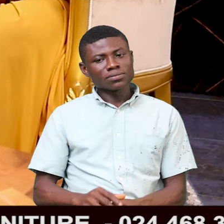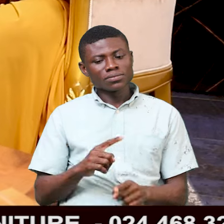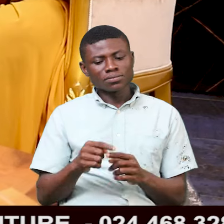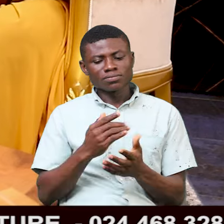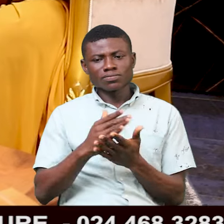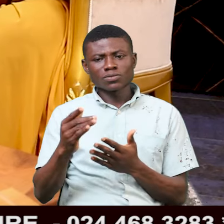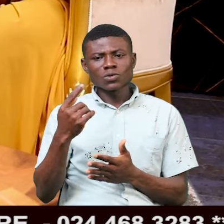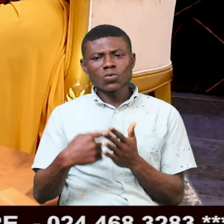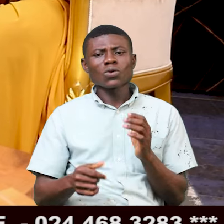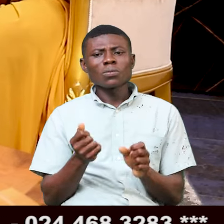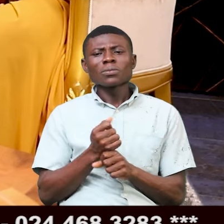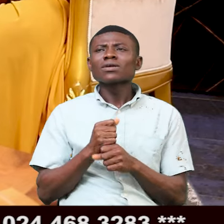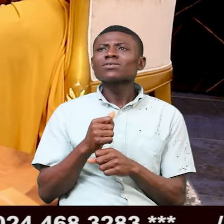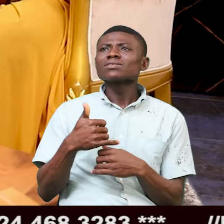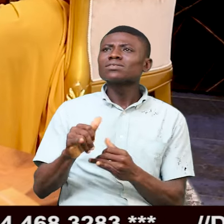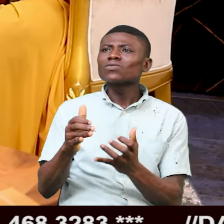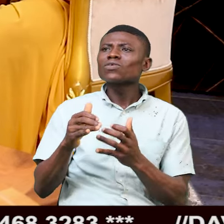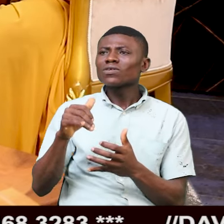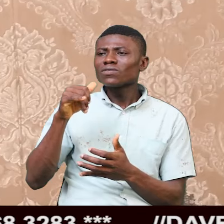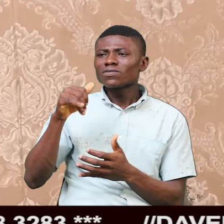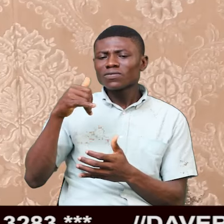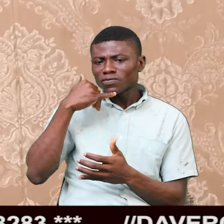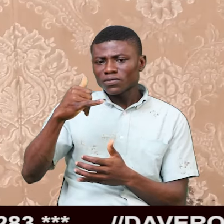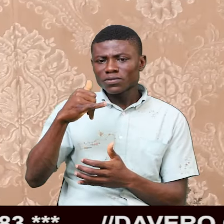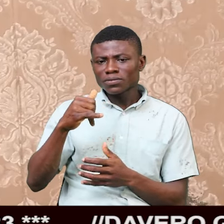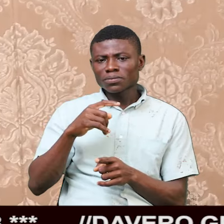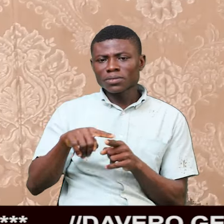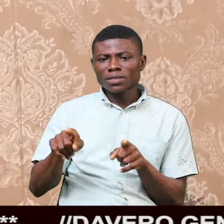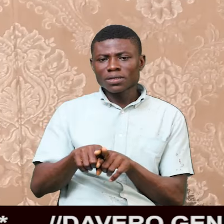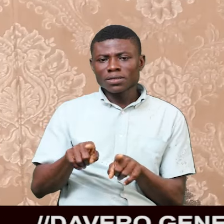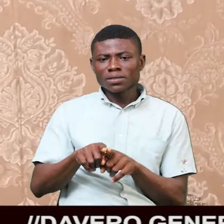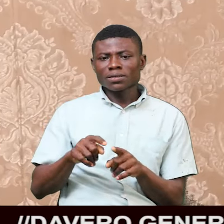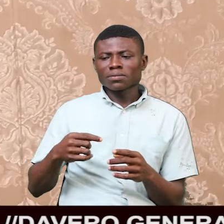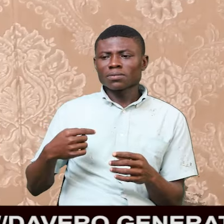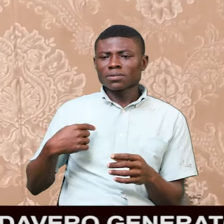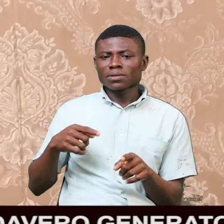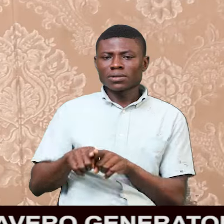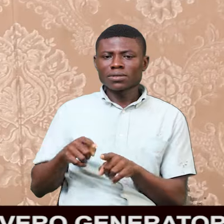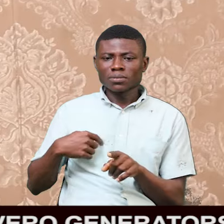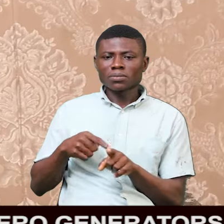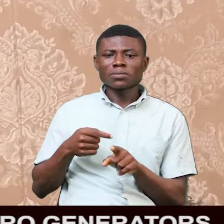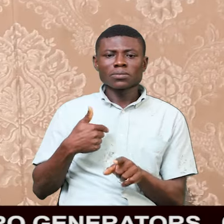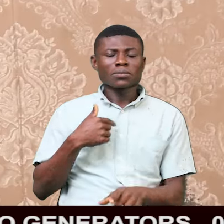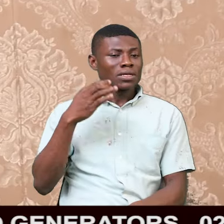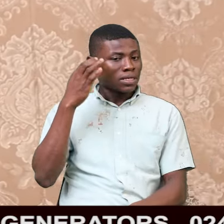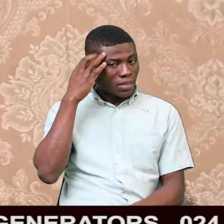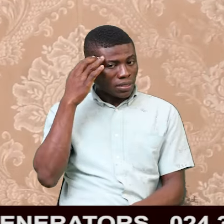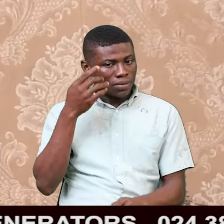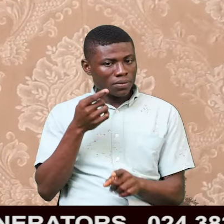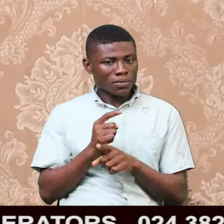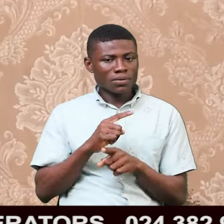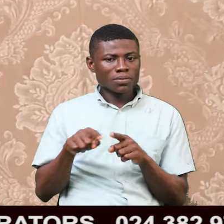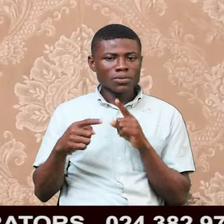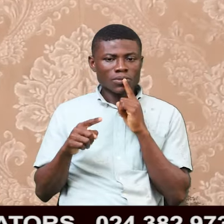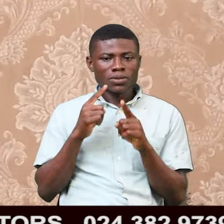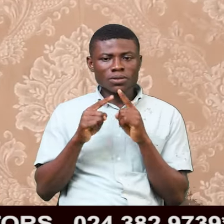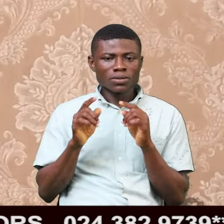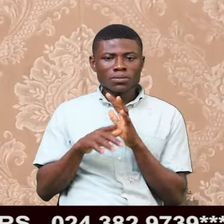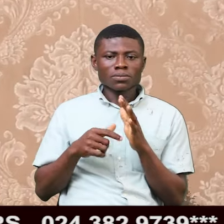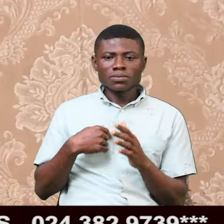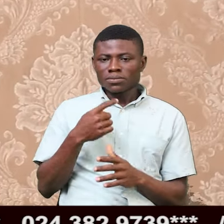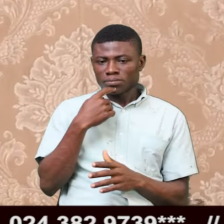Bouncing away. I didn't push you my feet and our friend. So since I'm a car from beginning say me tene said this is your husband. Many casa me